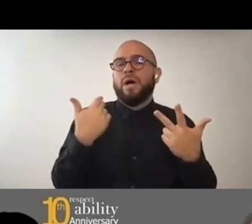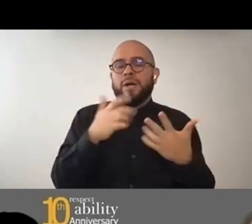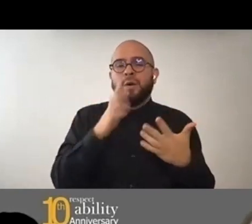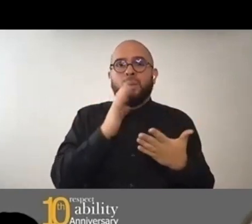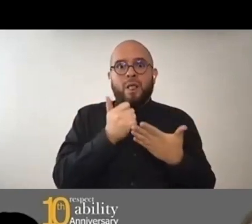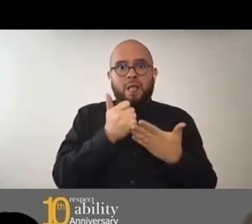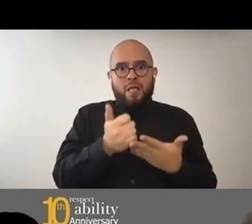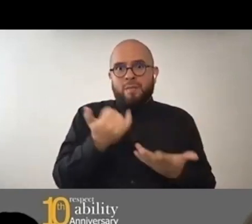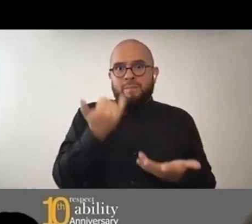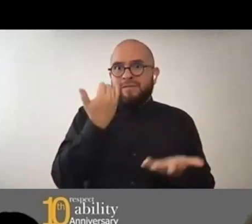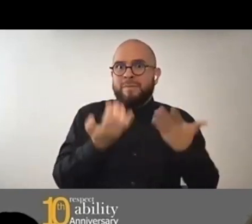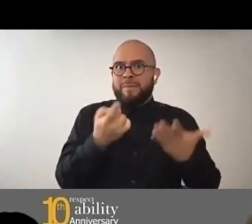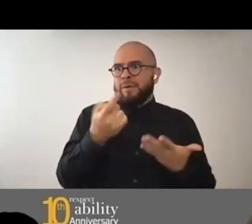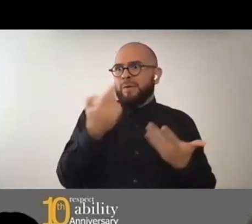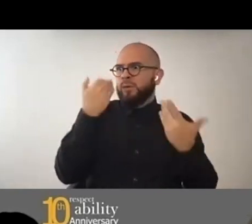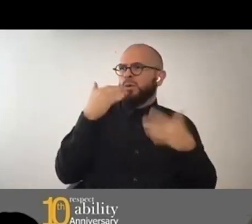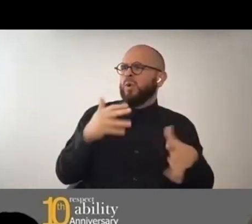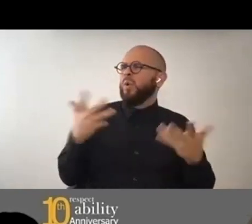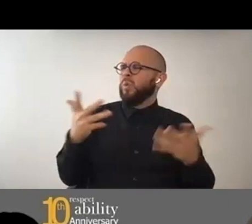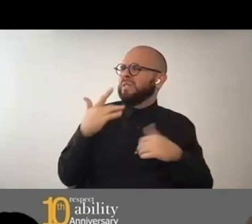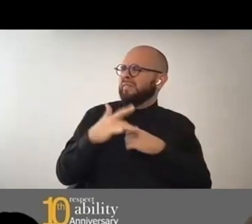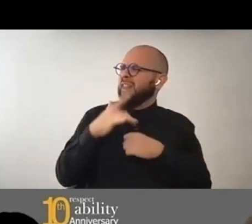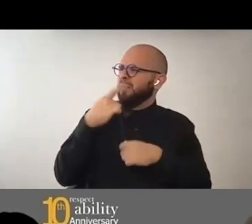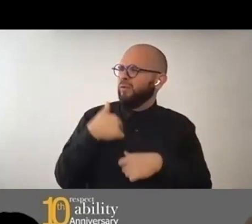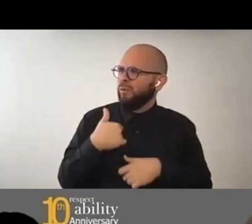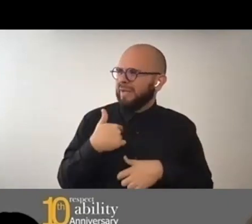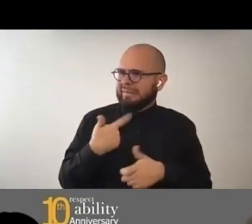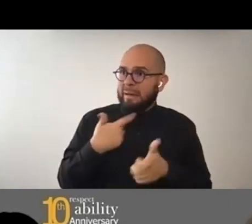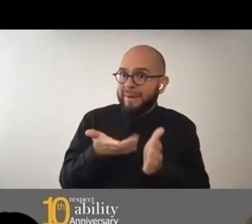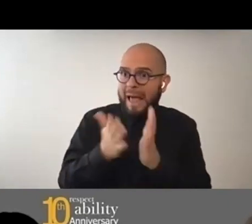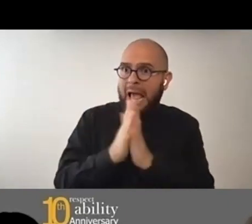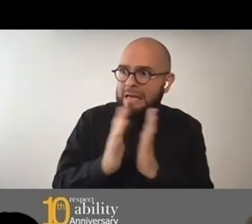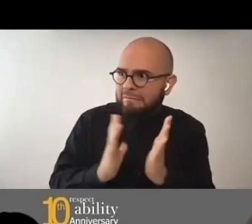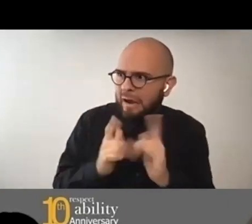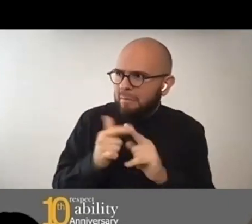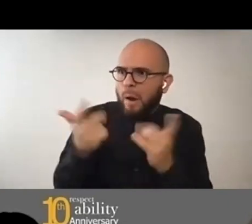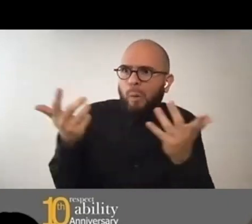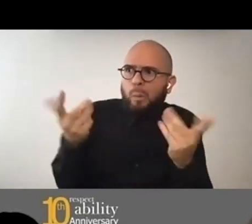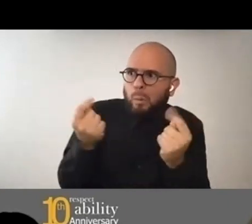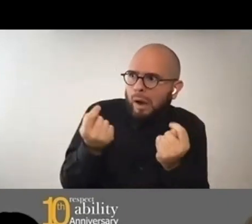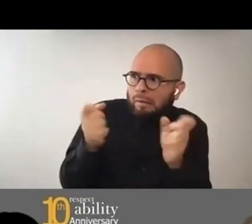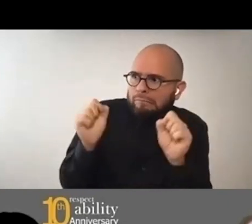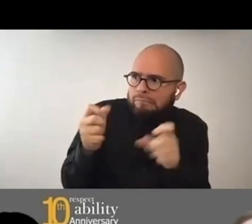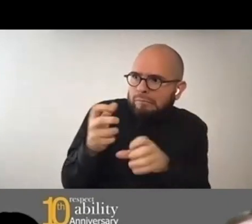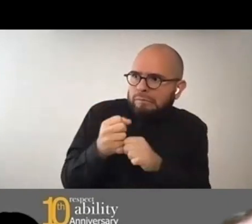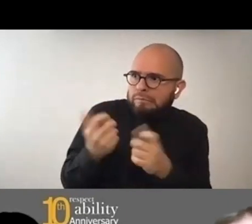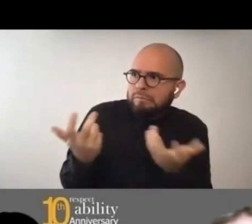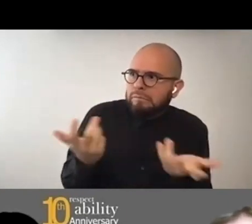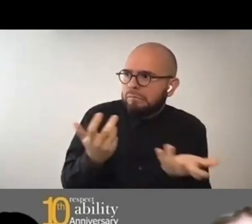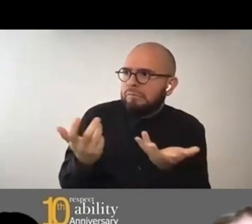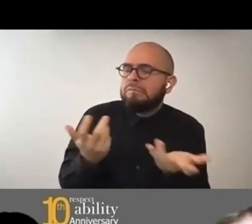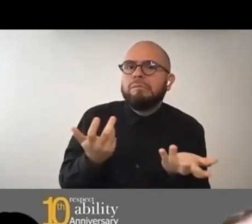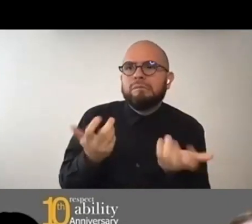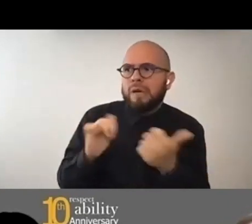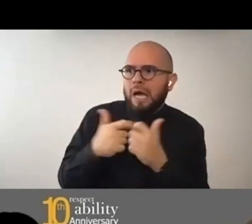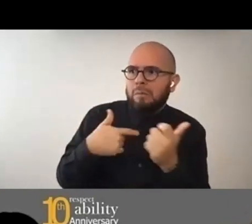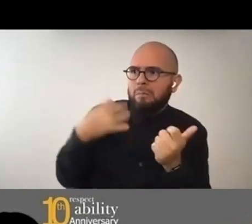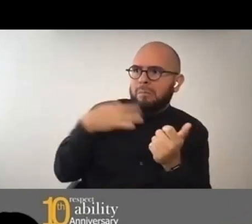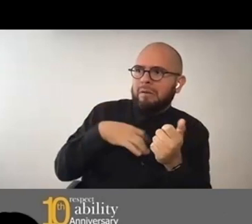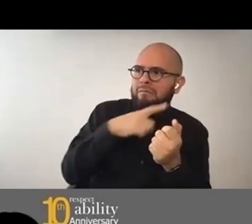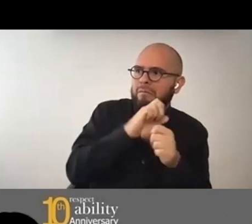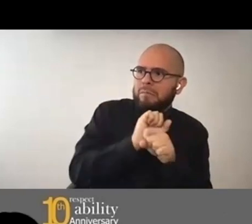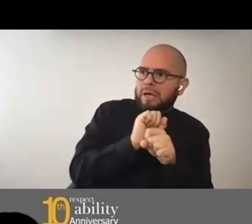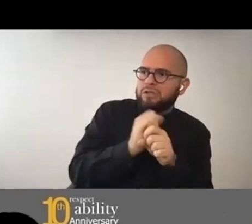sure what accommodations might be available to you, or you are curious about what accommodations might benefit you on the job,